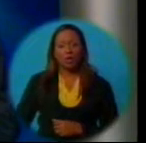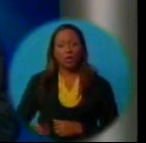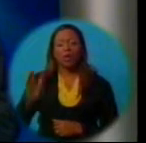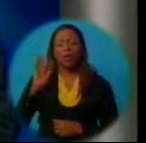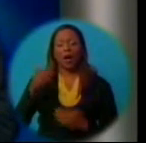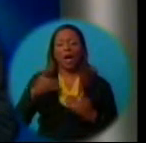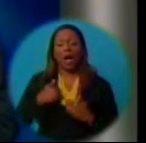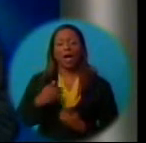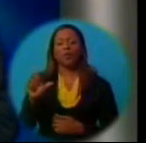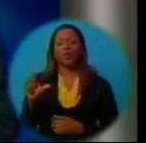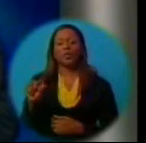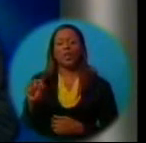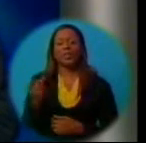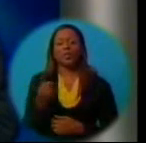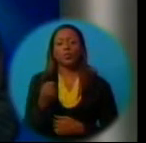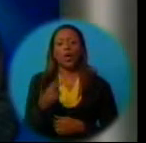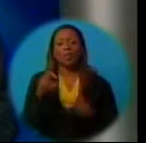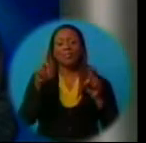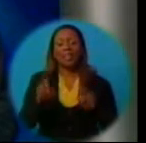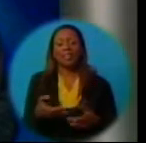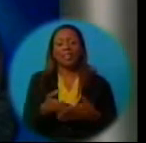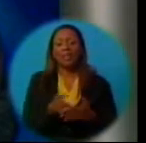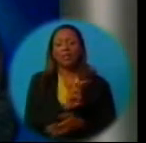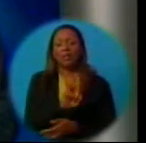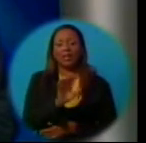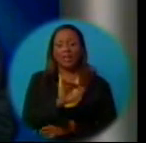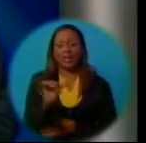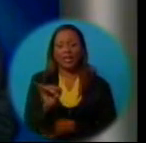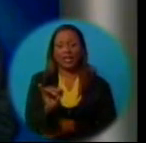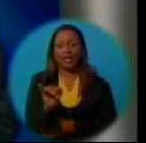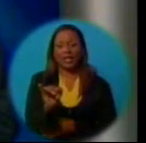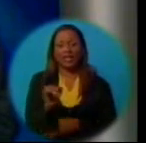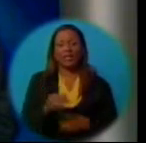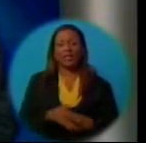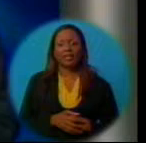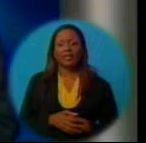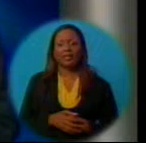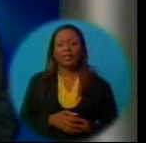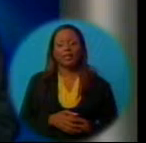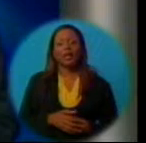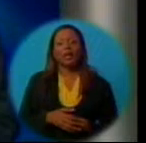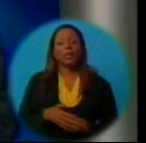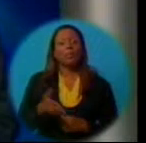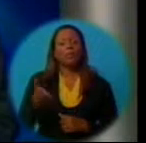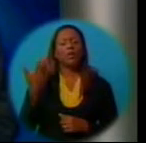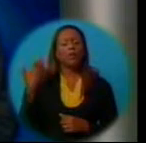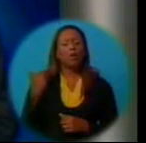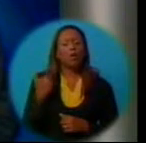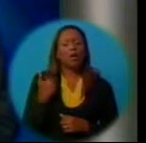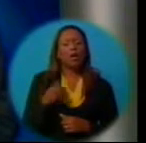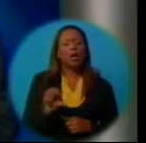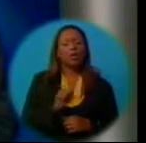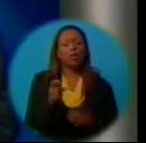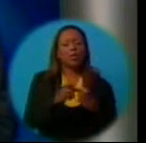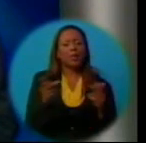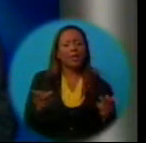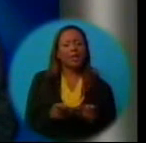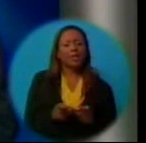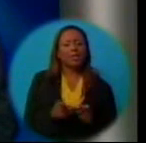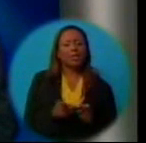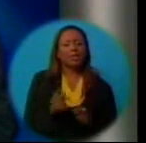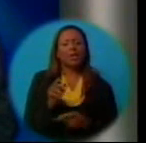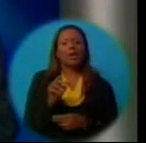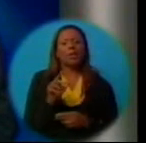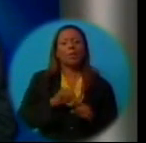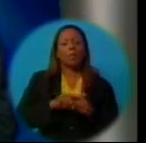awarded the 2012 Test against the West Indies, which was put back out to tender after Glamorgan revealed they wouldn't be able to make